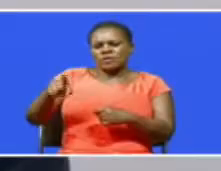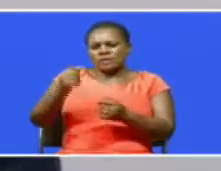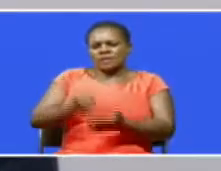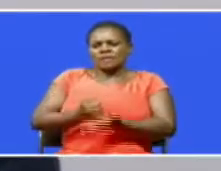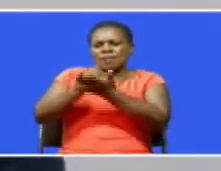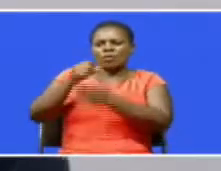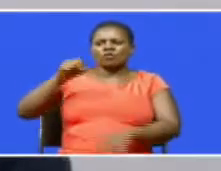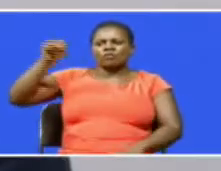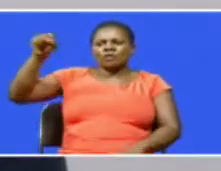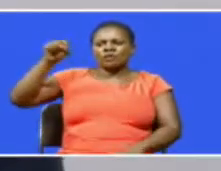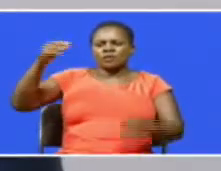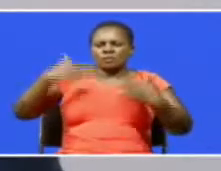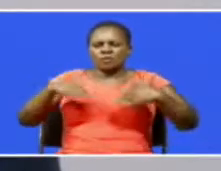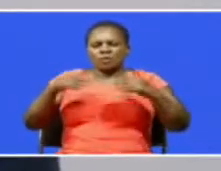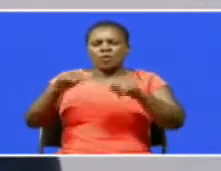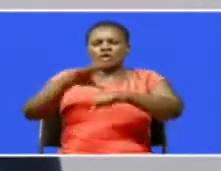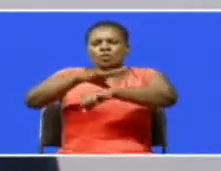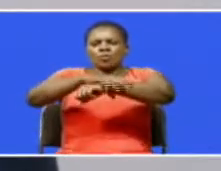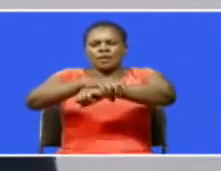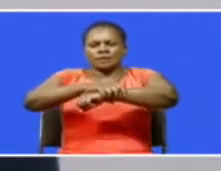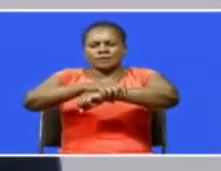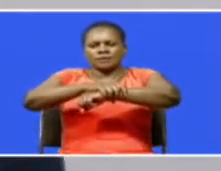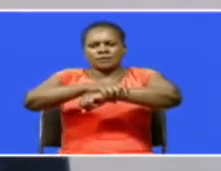support to get